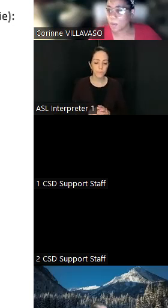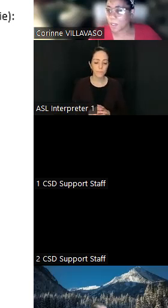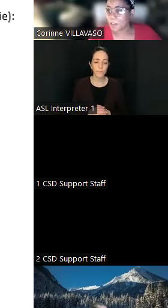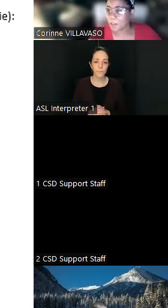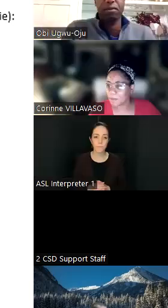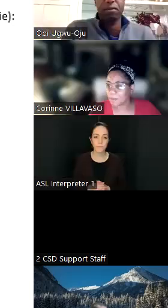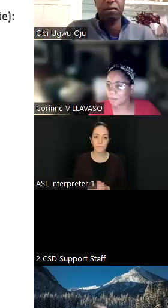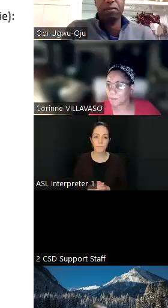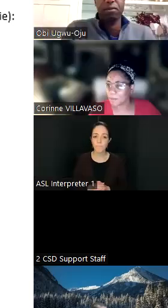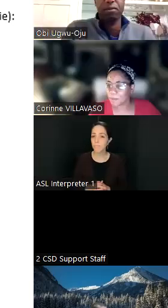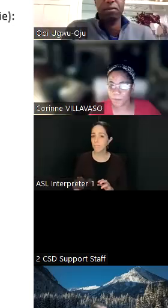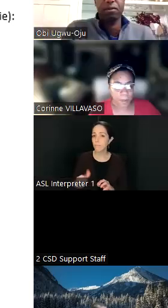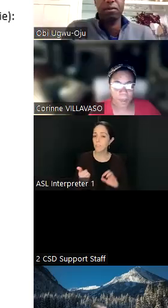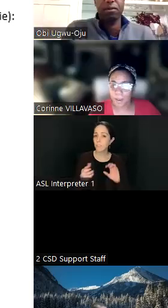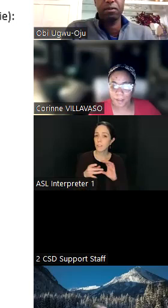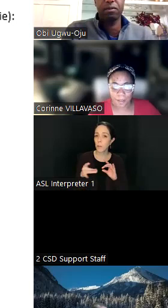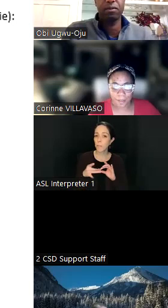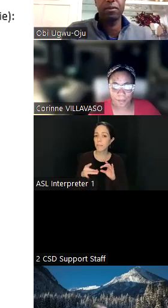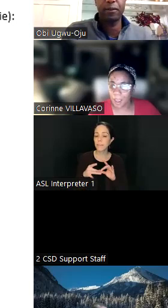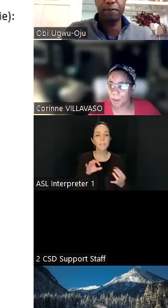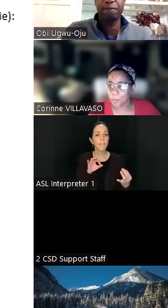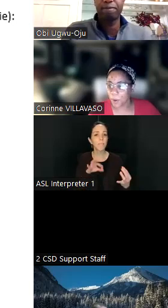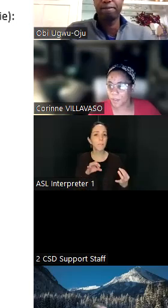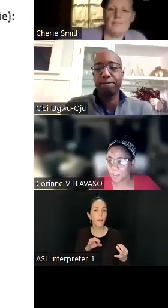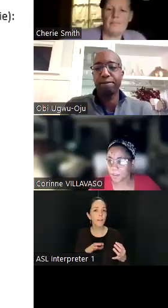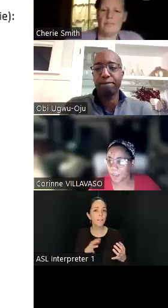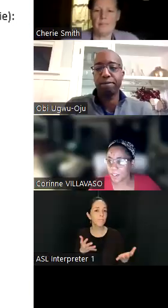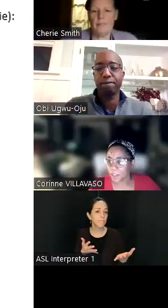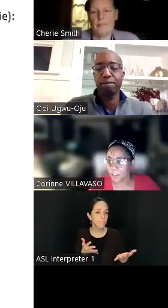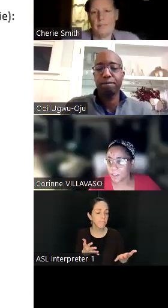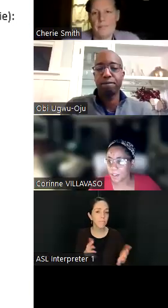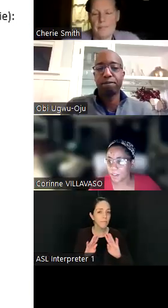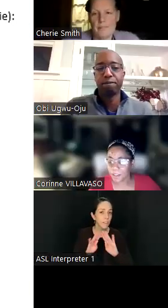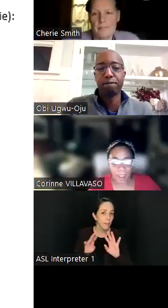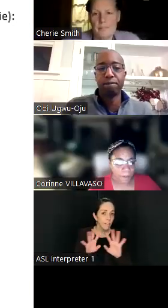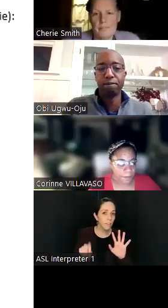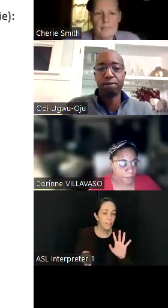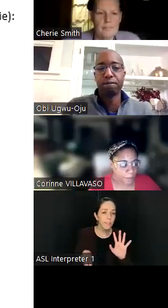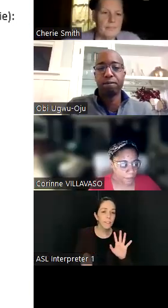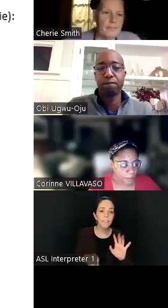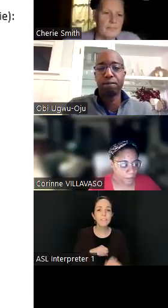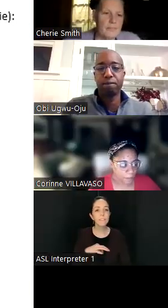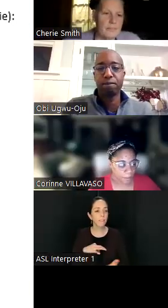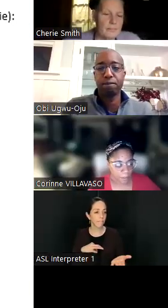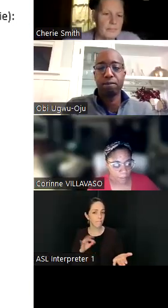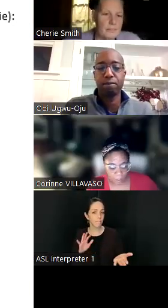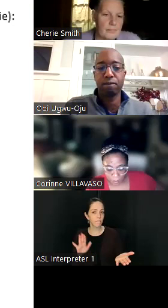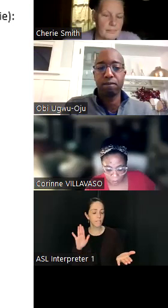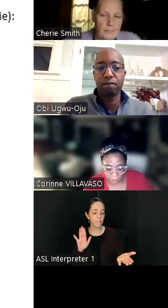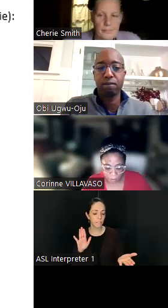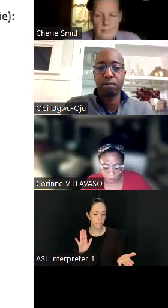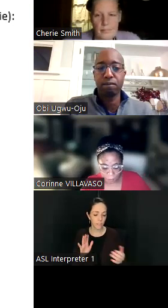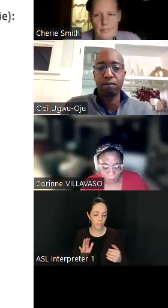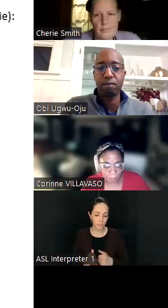Any comments, feedback, points of clarification, staff? Yeah, just wanted